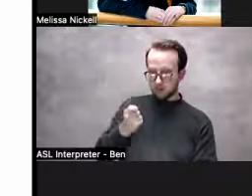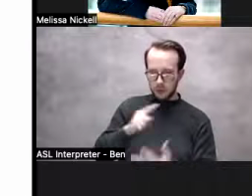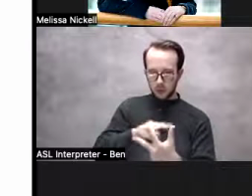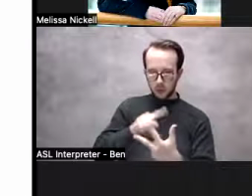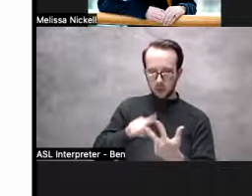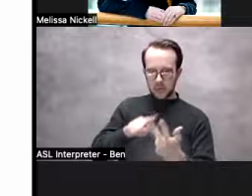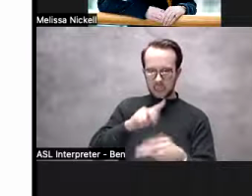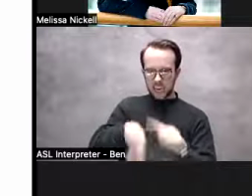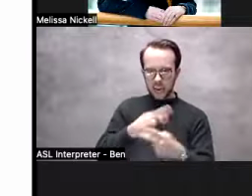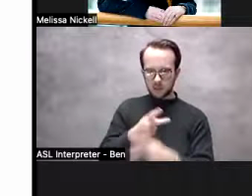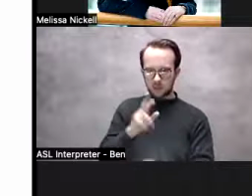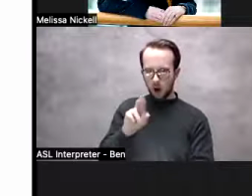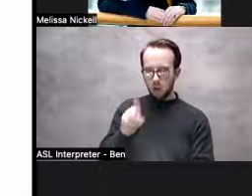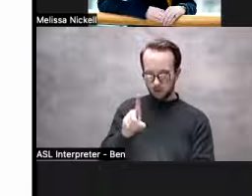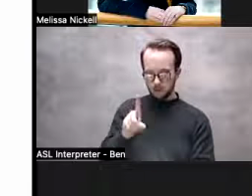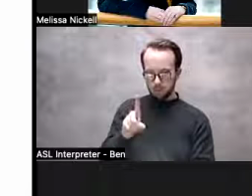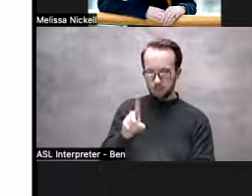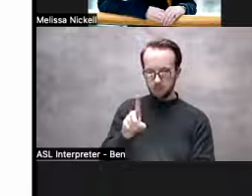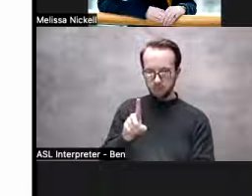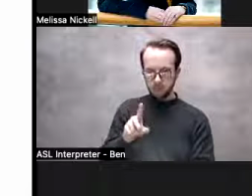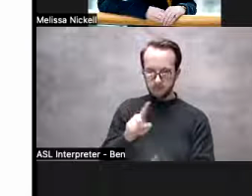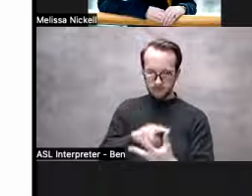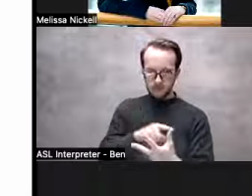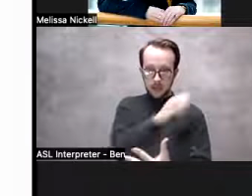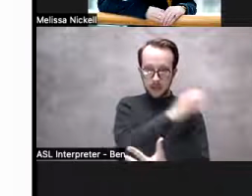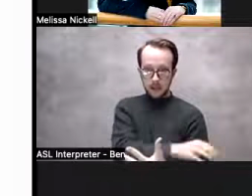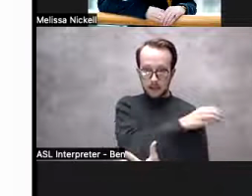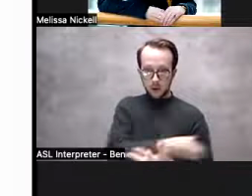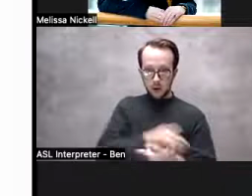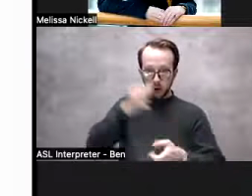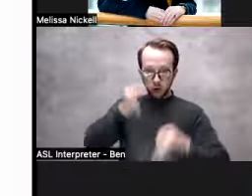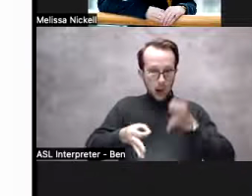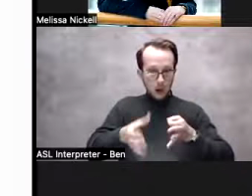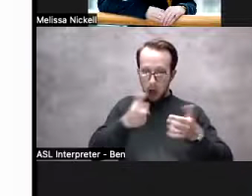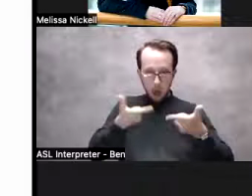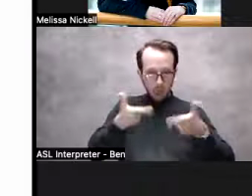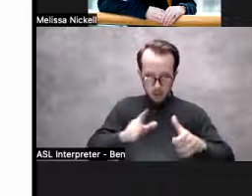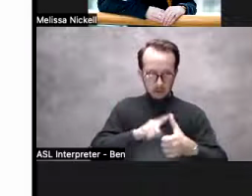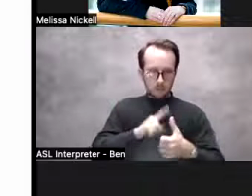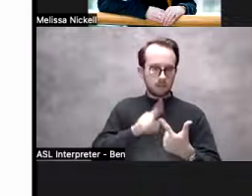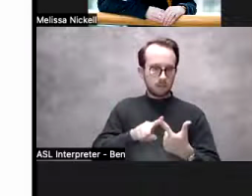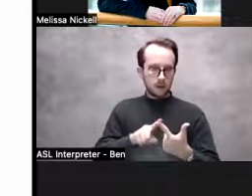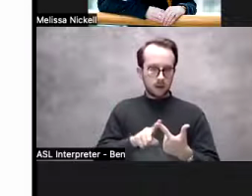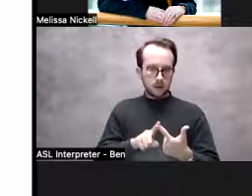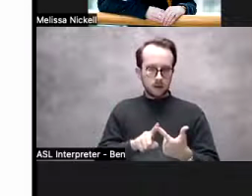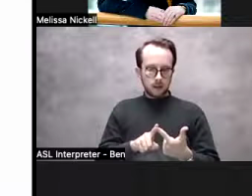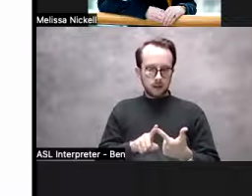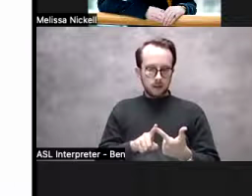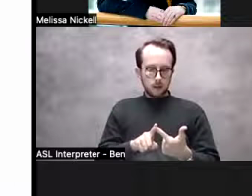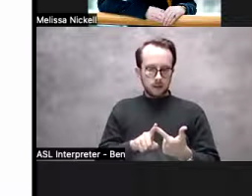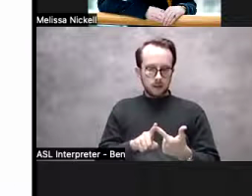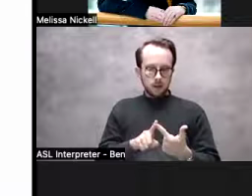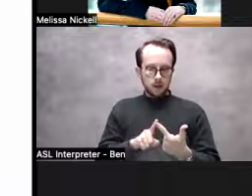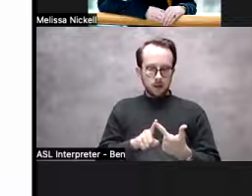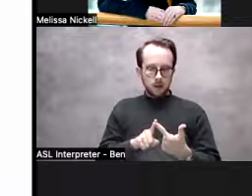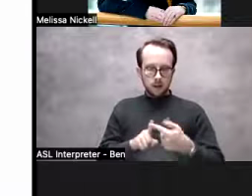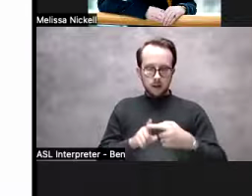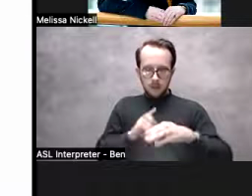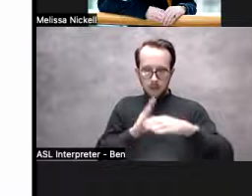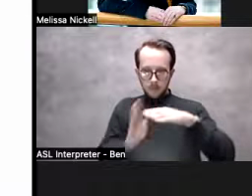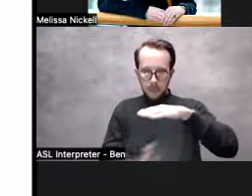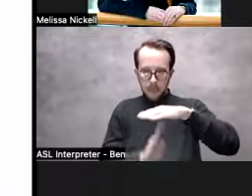R01 grants. You can have one where the clinical trial is not allowed. You can have one where the basic studies, you